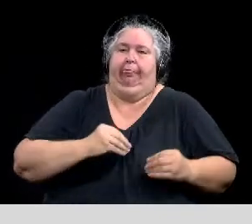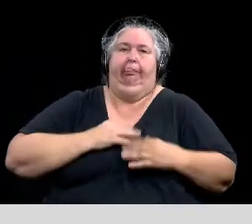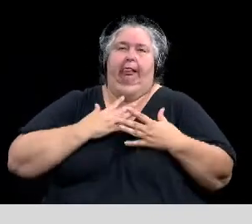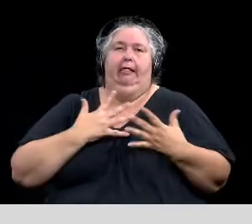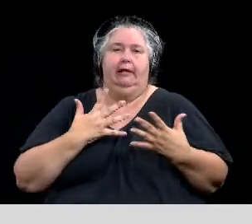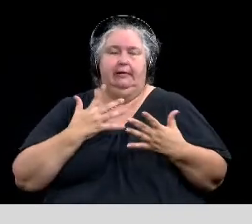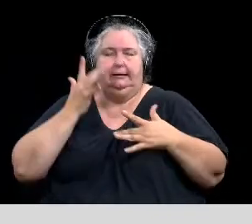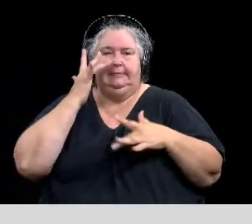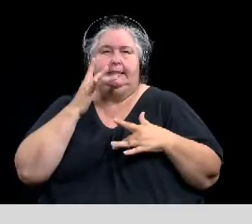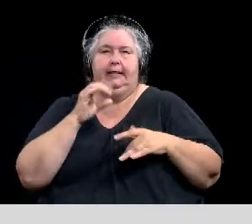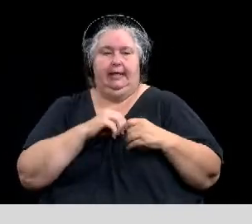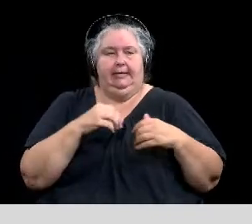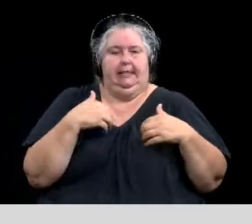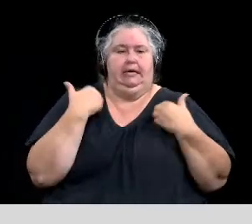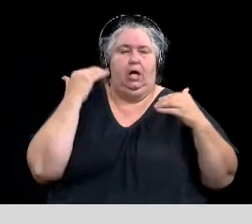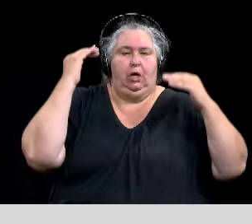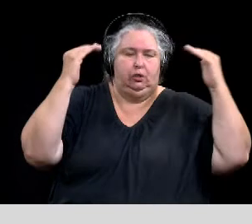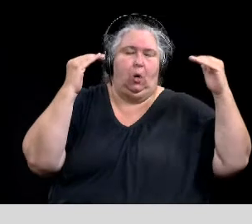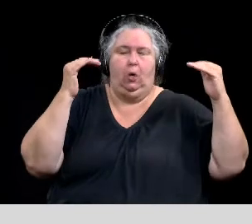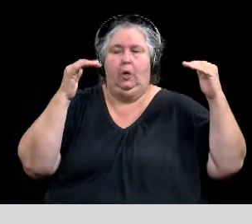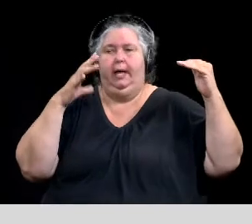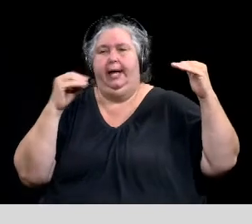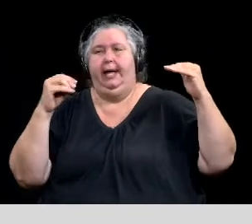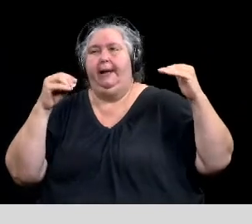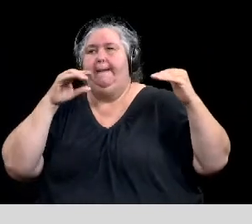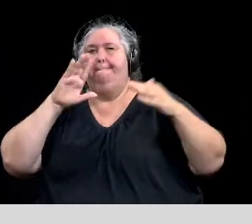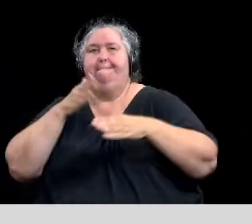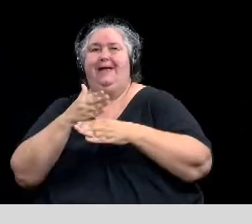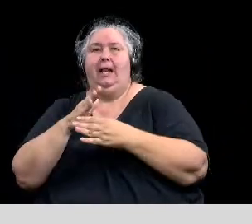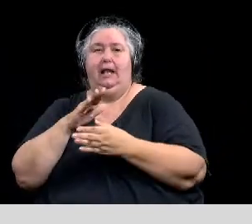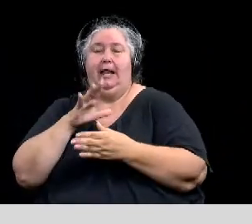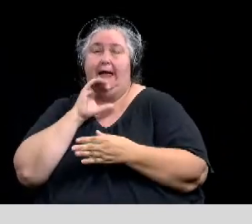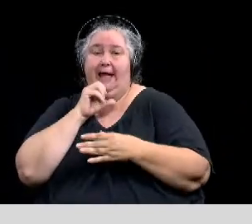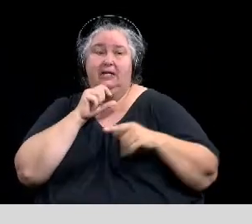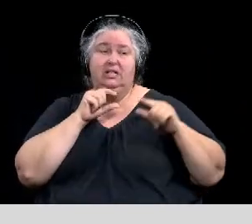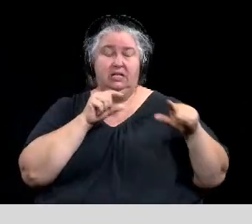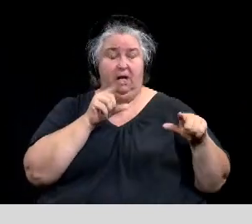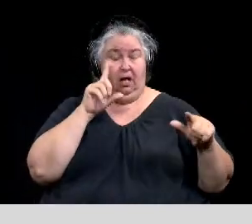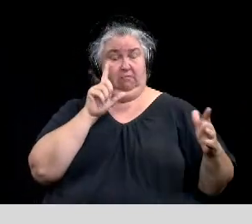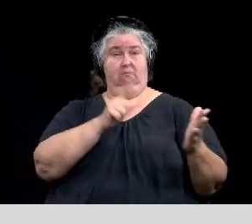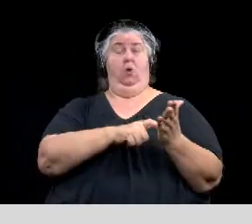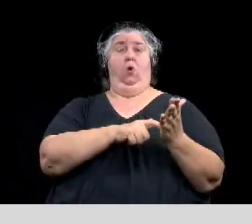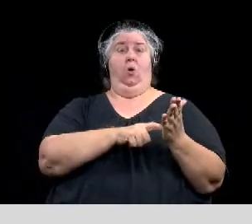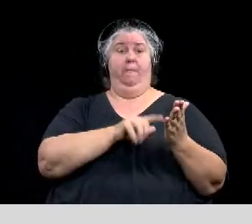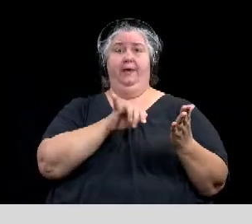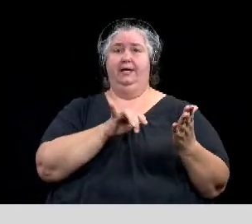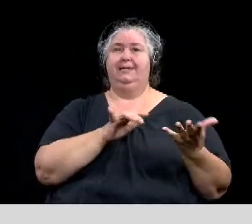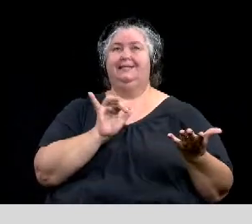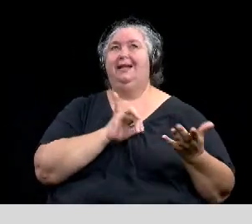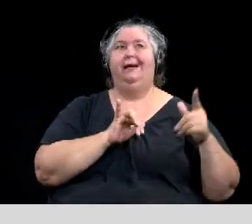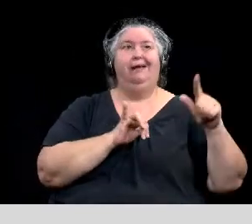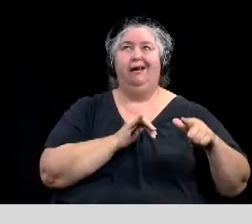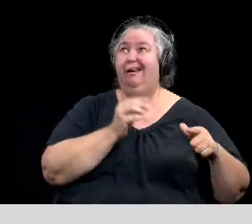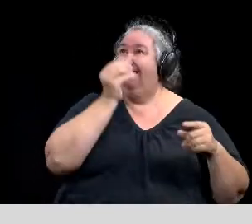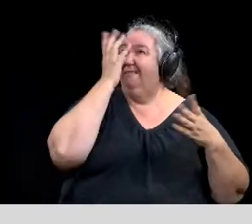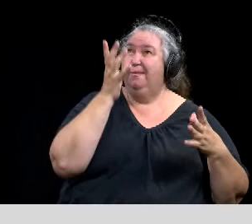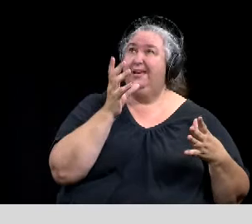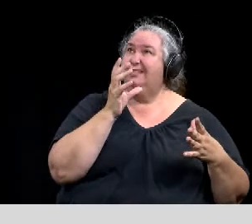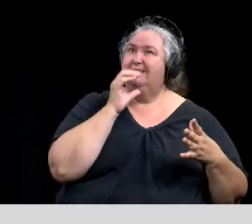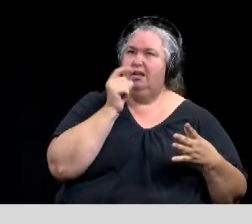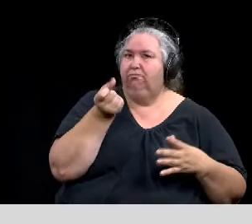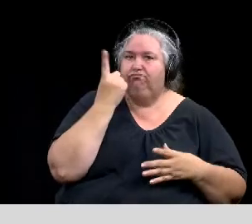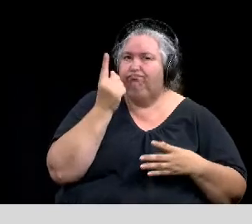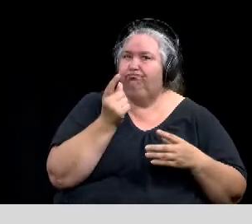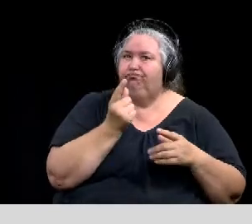there are a number of factors. These really stood out to me, misinformation, the perception